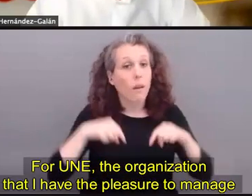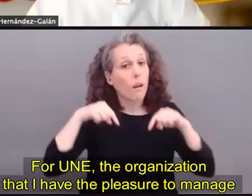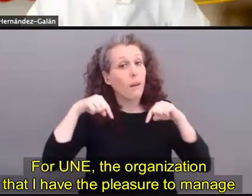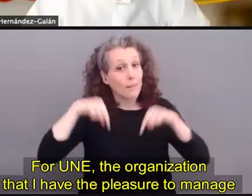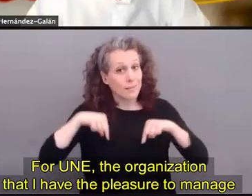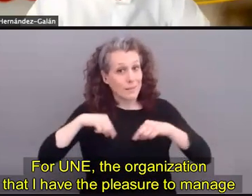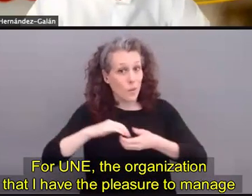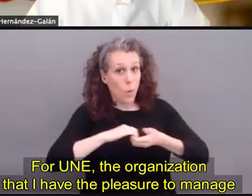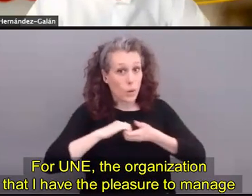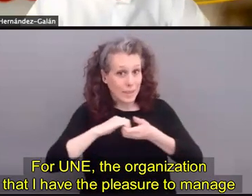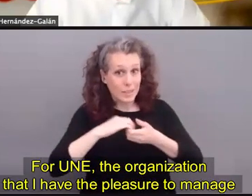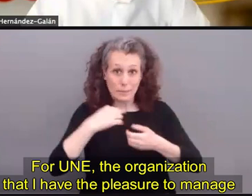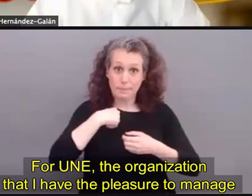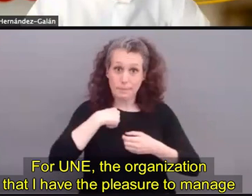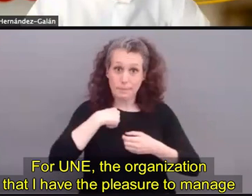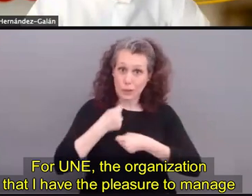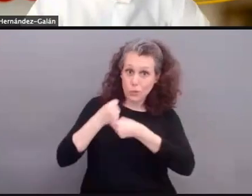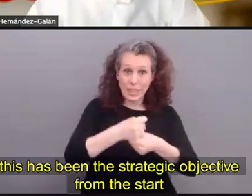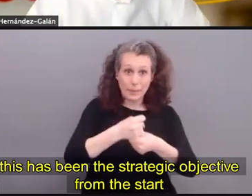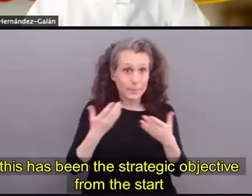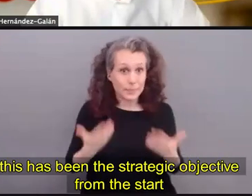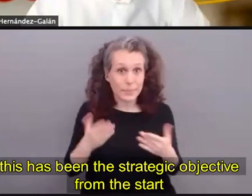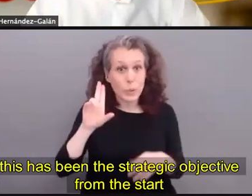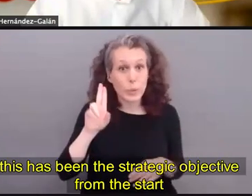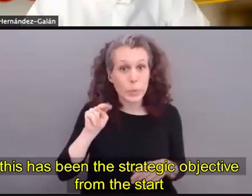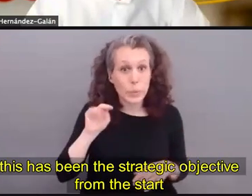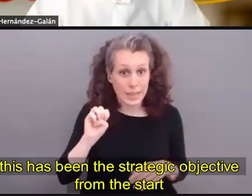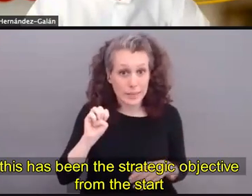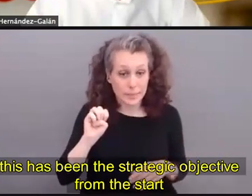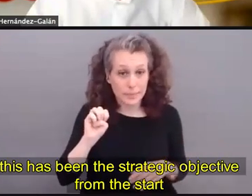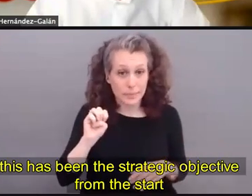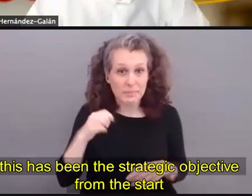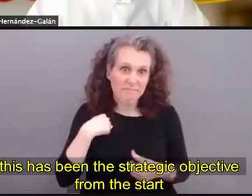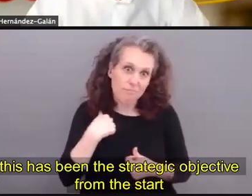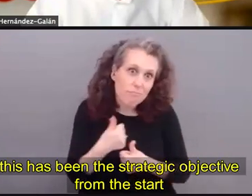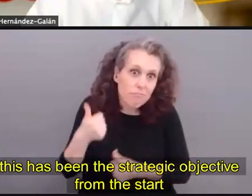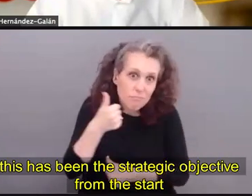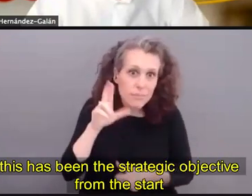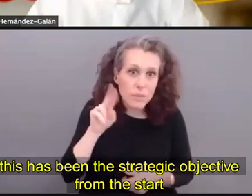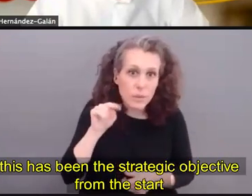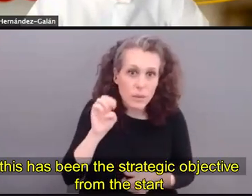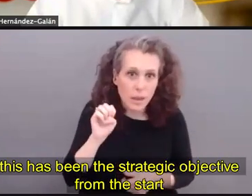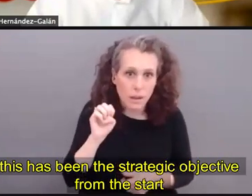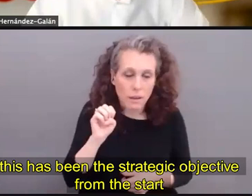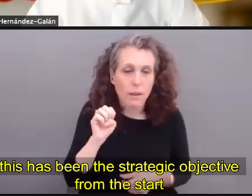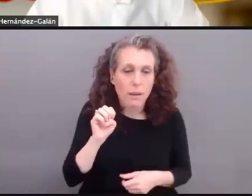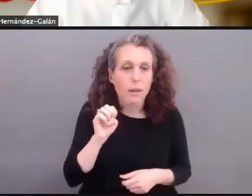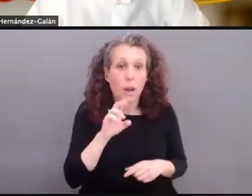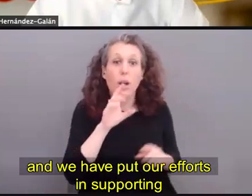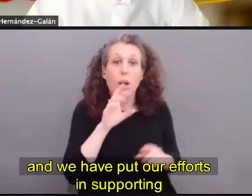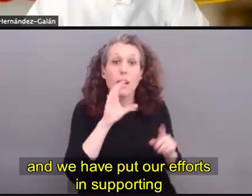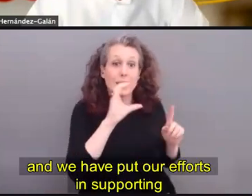organization that I have the pleasure to manage, this has been from the start a strategic